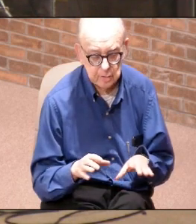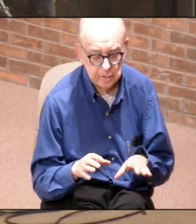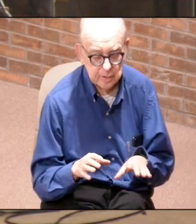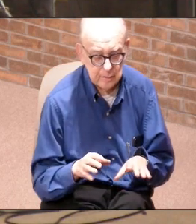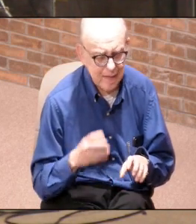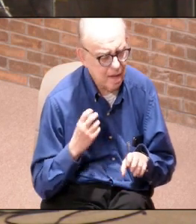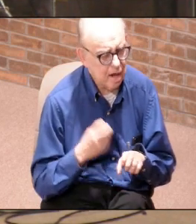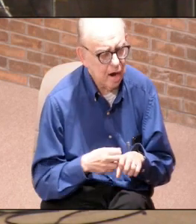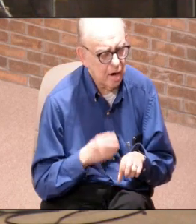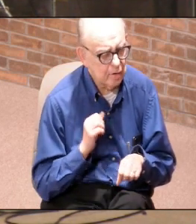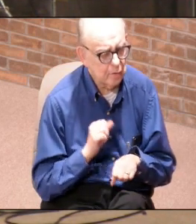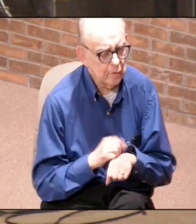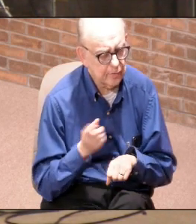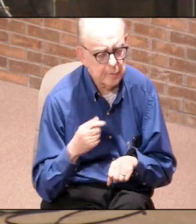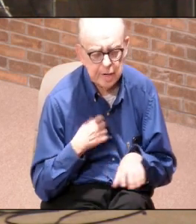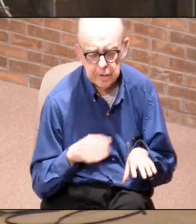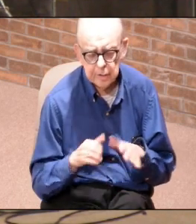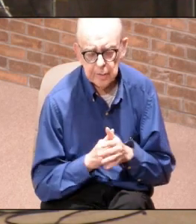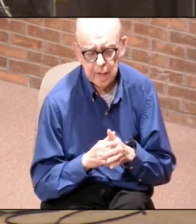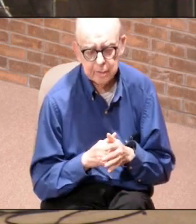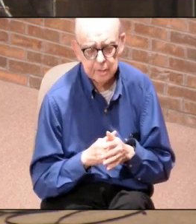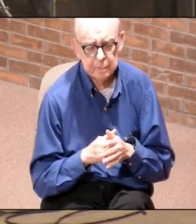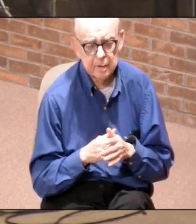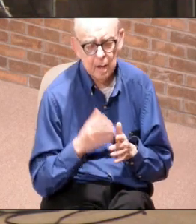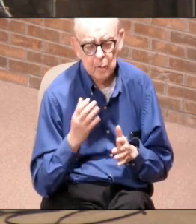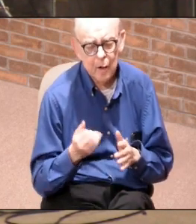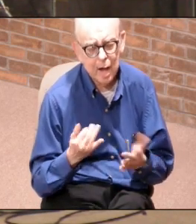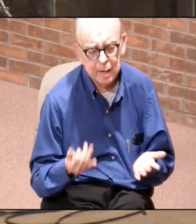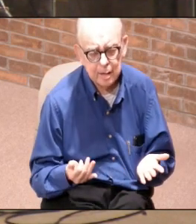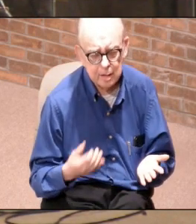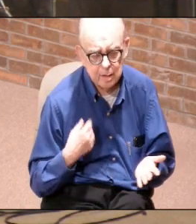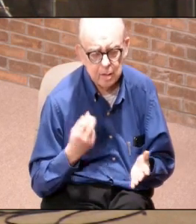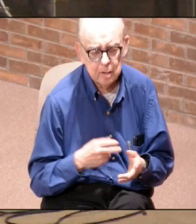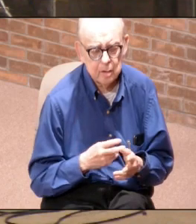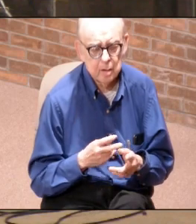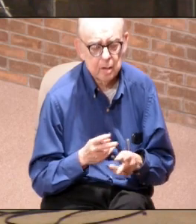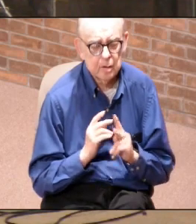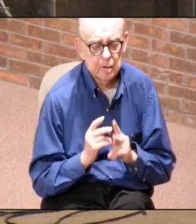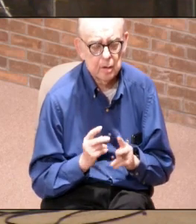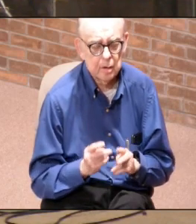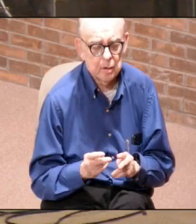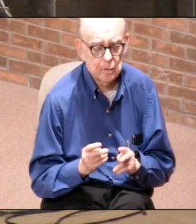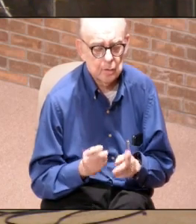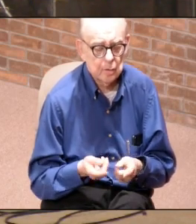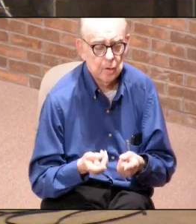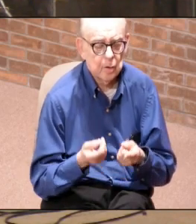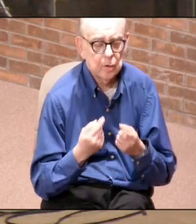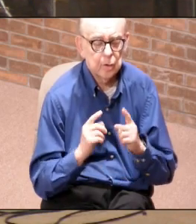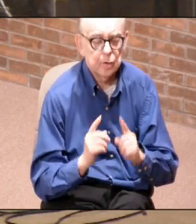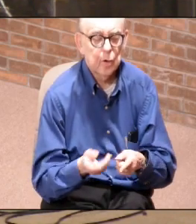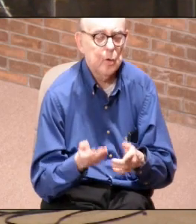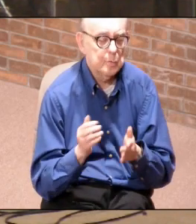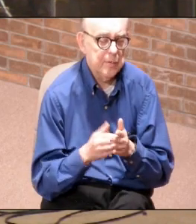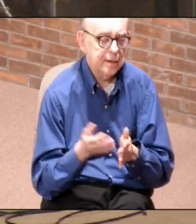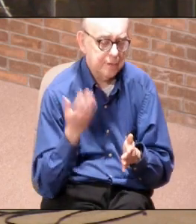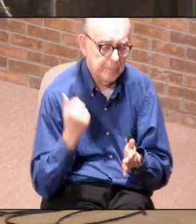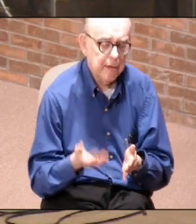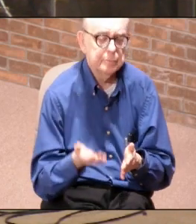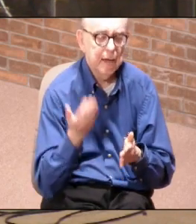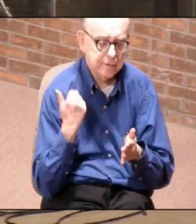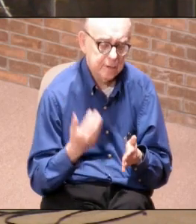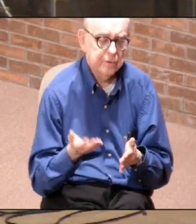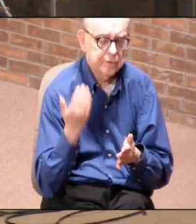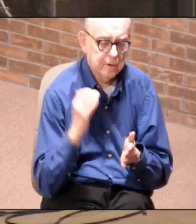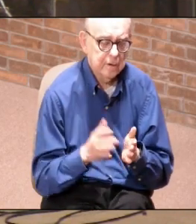a difficult task for me to do. Because why? We keep wanting to go back to the past, back to the past, back to the past.